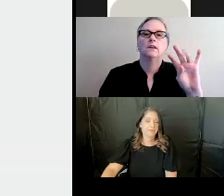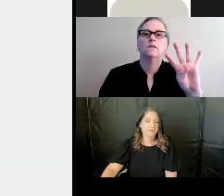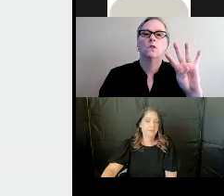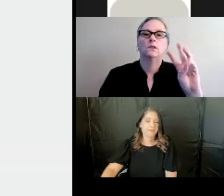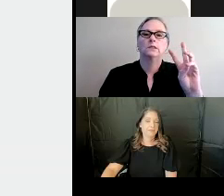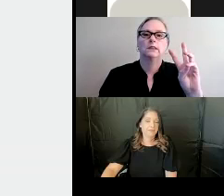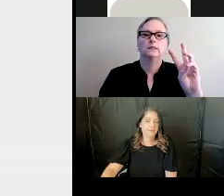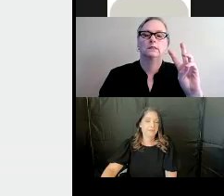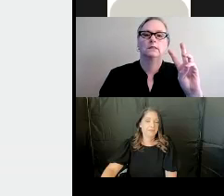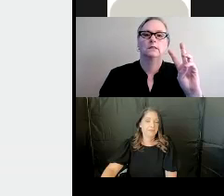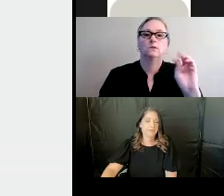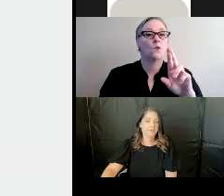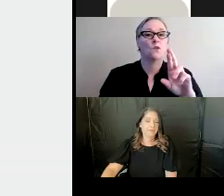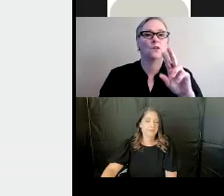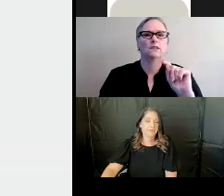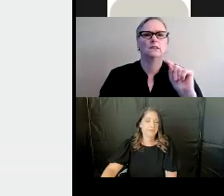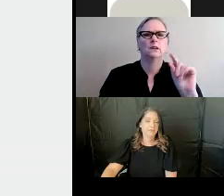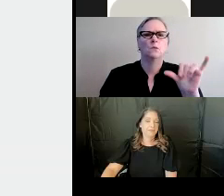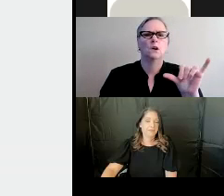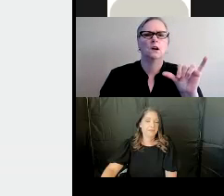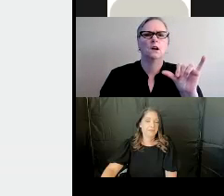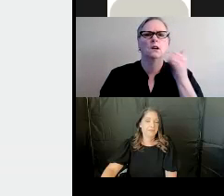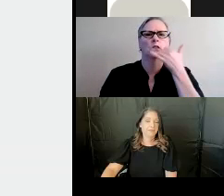1-800-776-5746, or for TTY, call